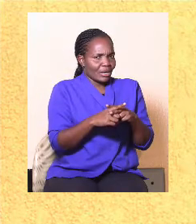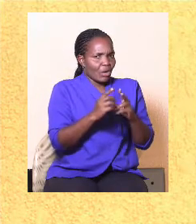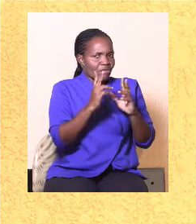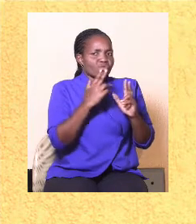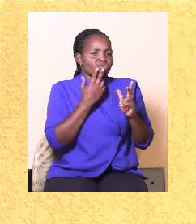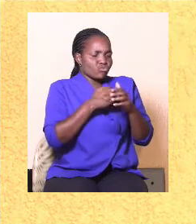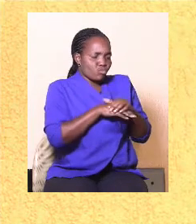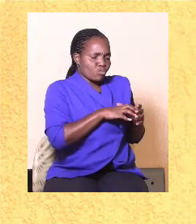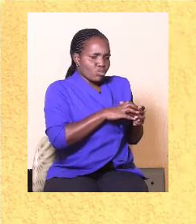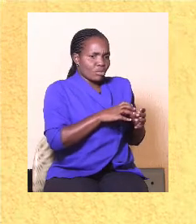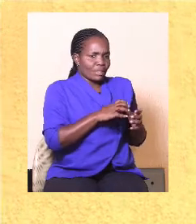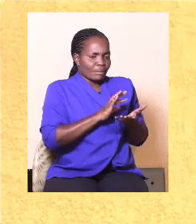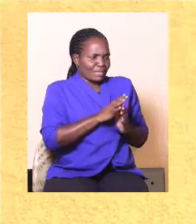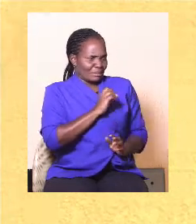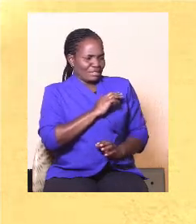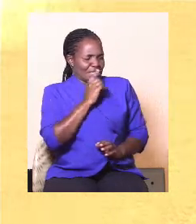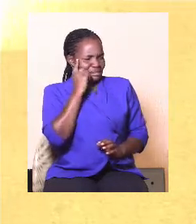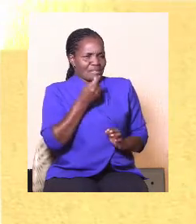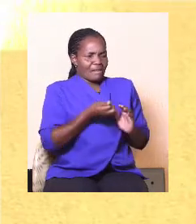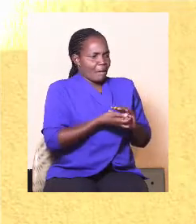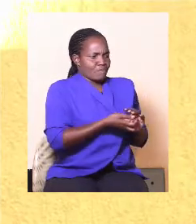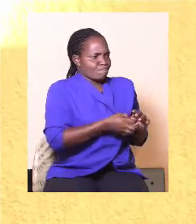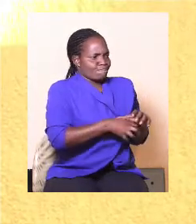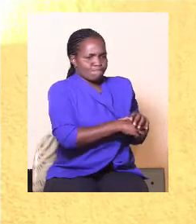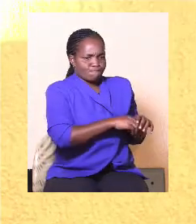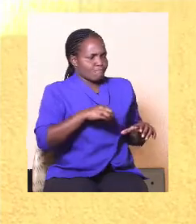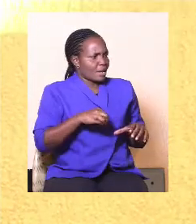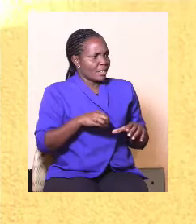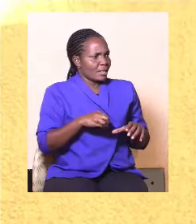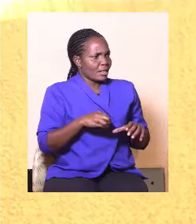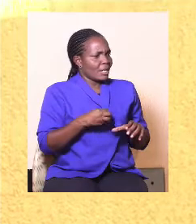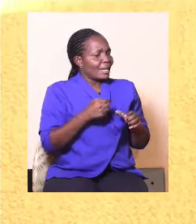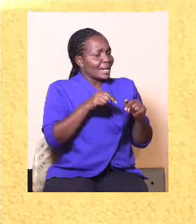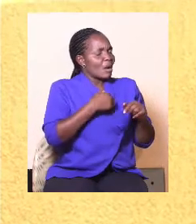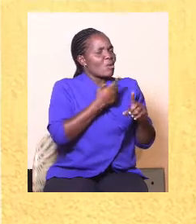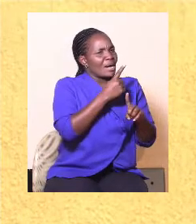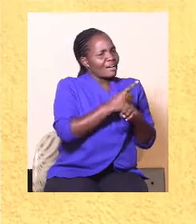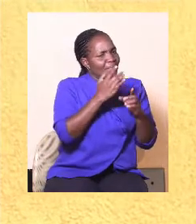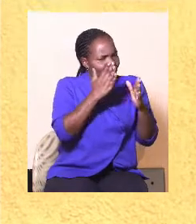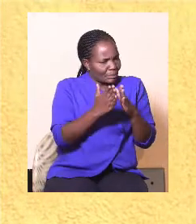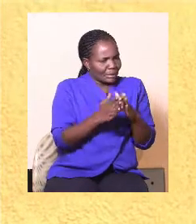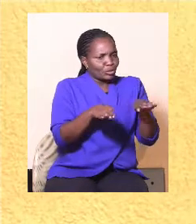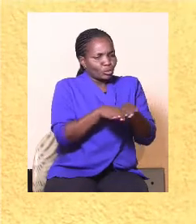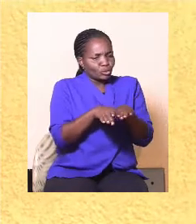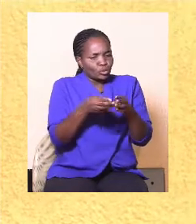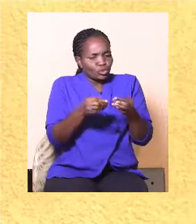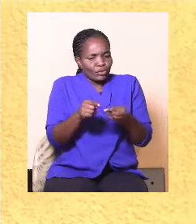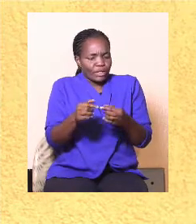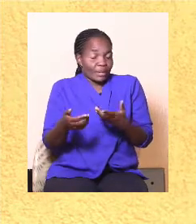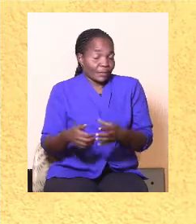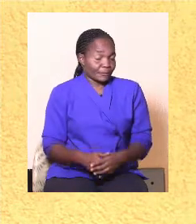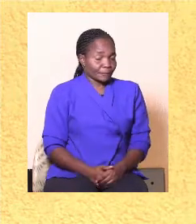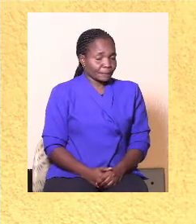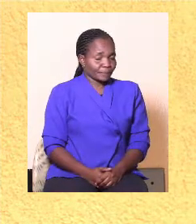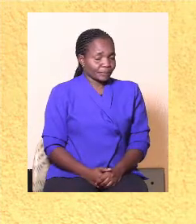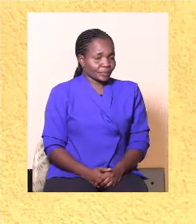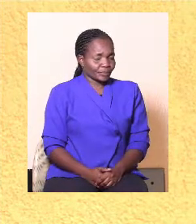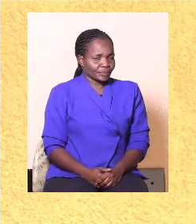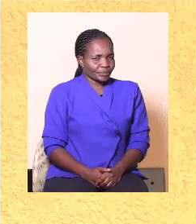investors don't really panic? Then my other question is concerning the tourism sector. It's